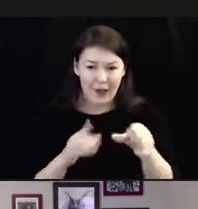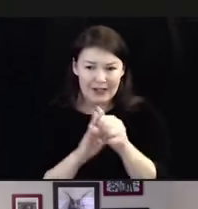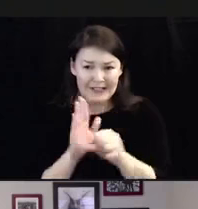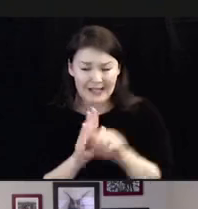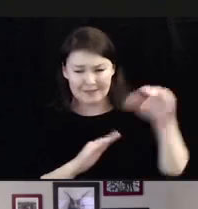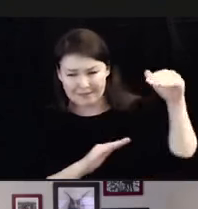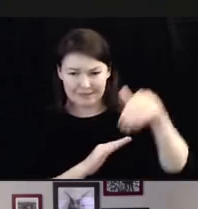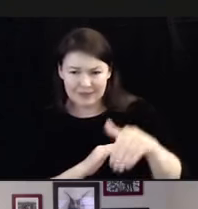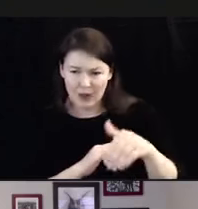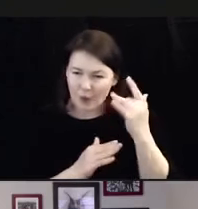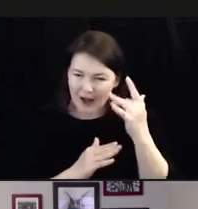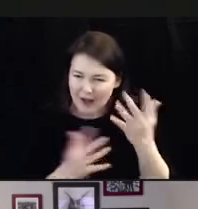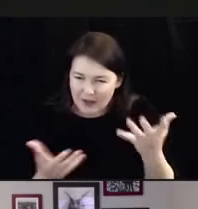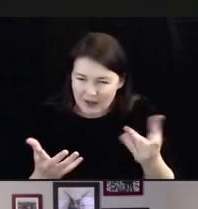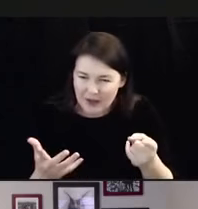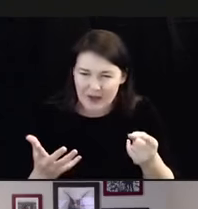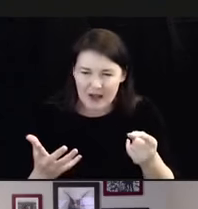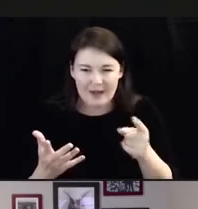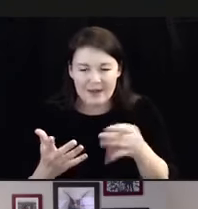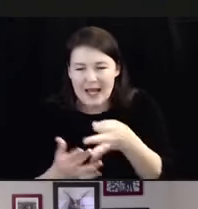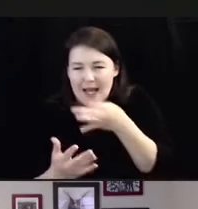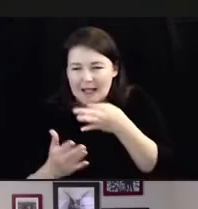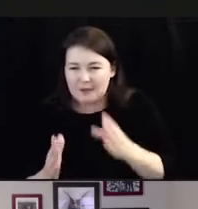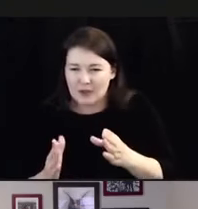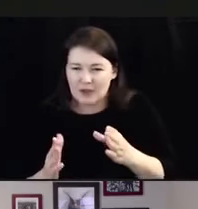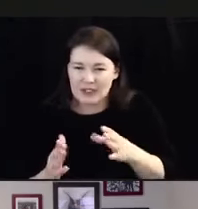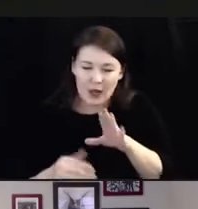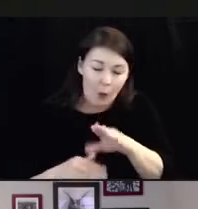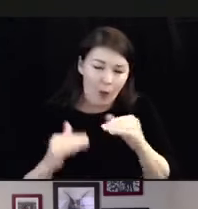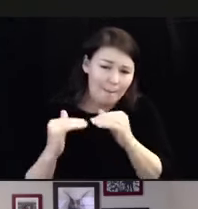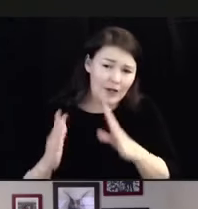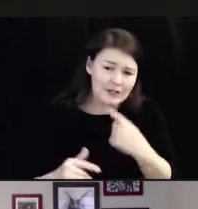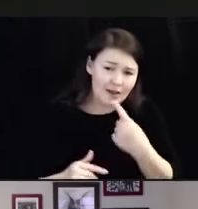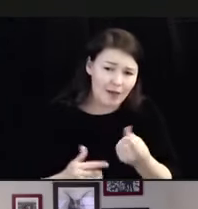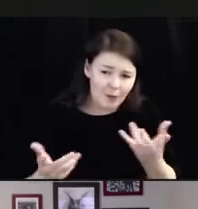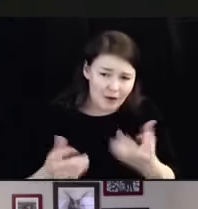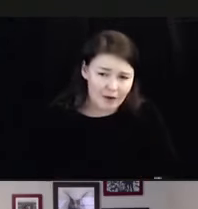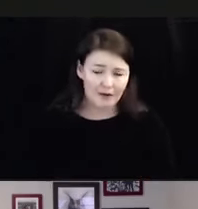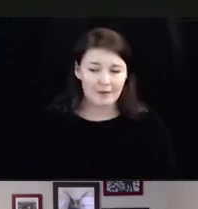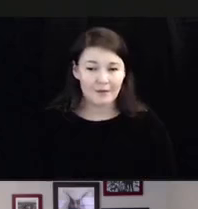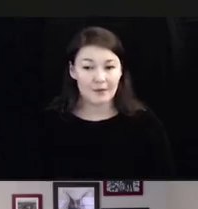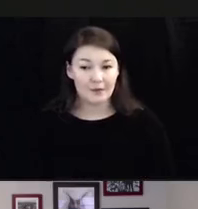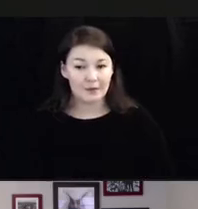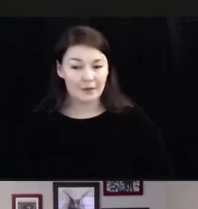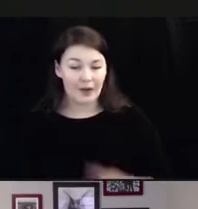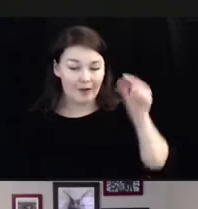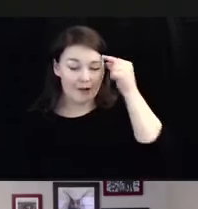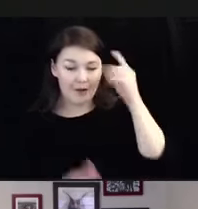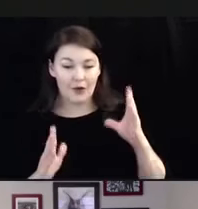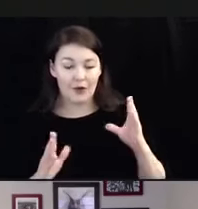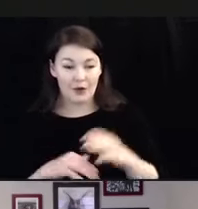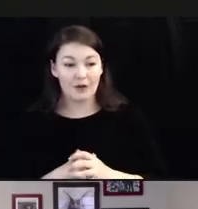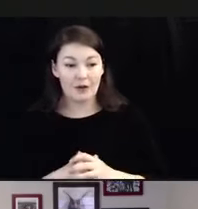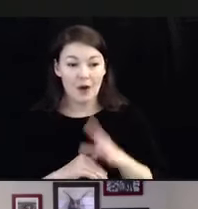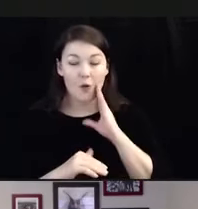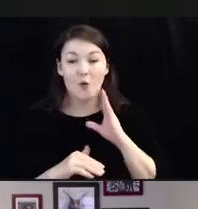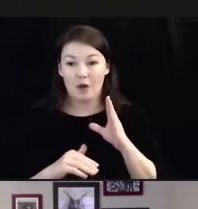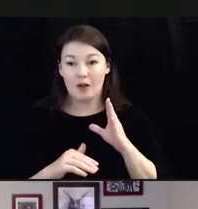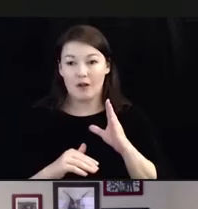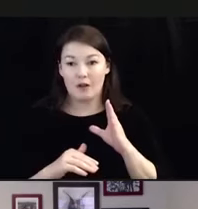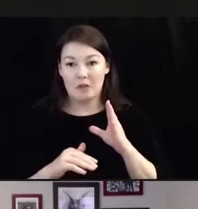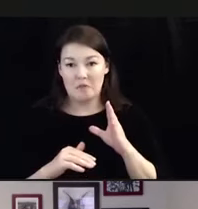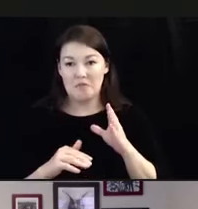do you know? What are the experts and your peers telling you? Well, and I'll let Dr. Herlihy address this. That